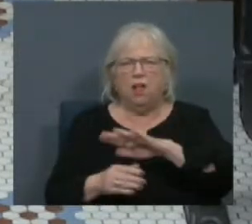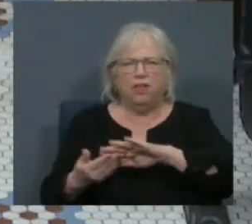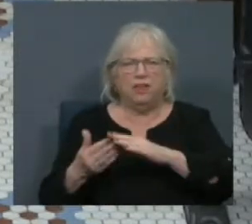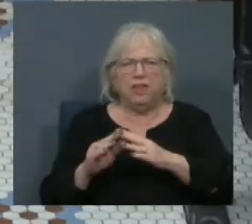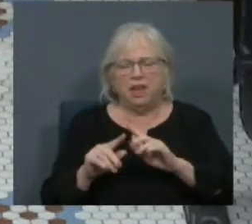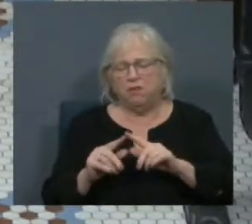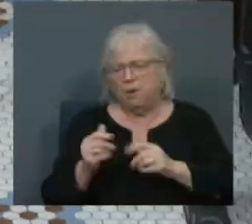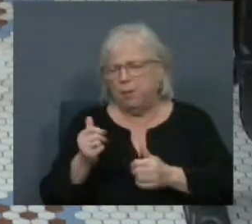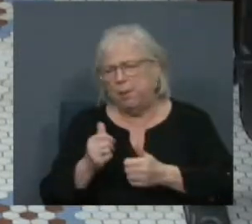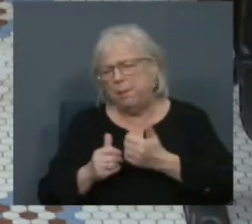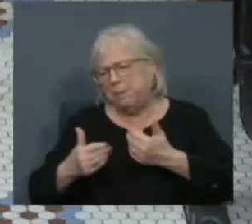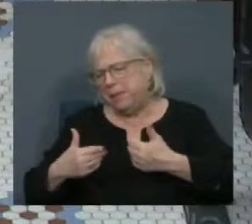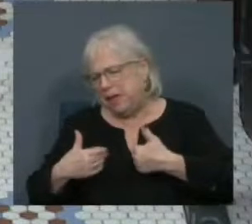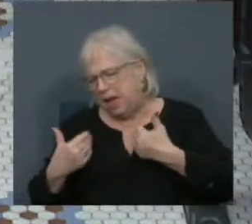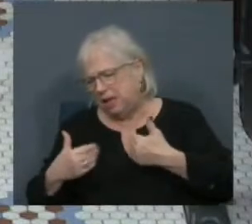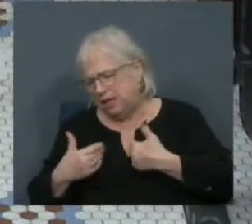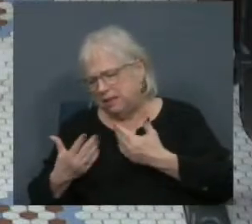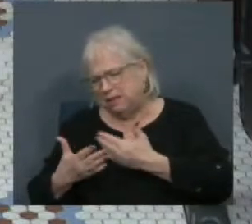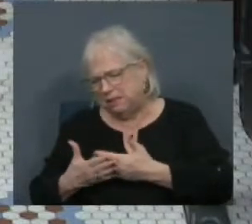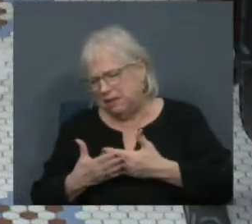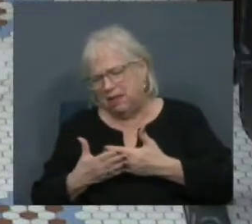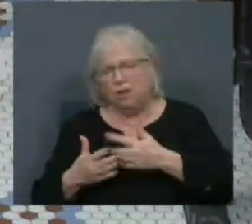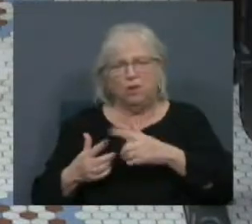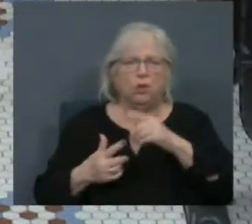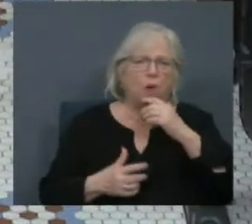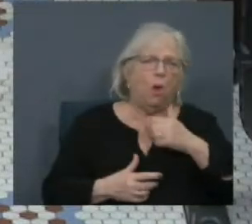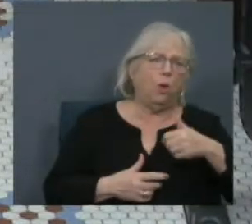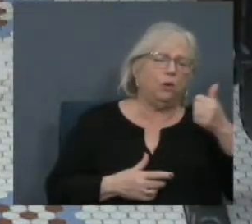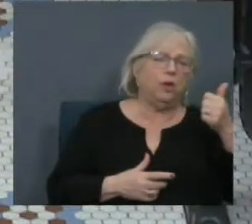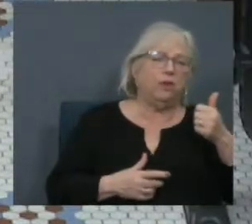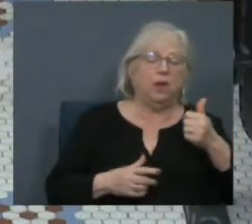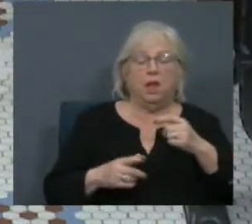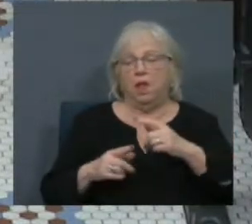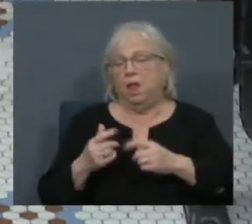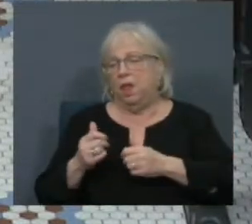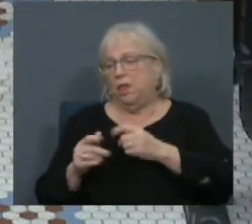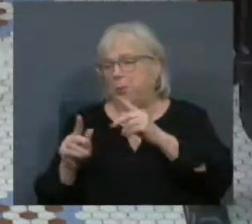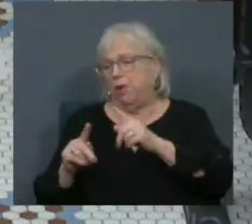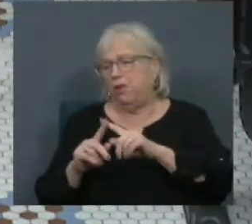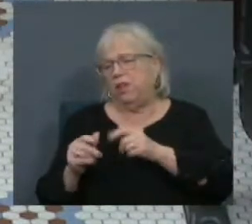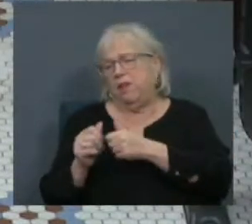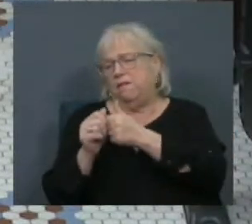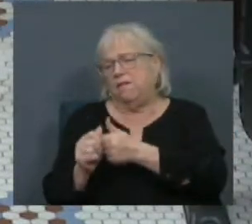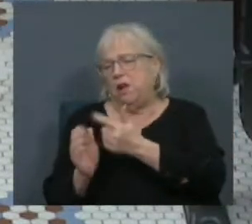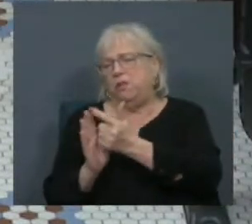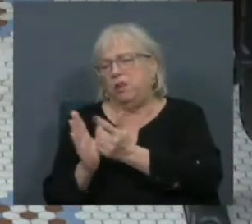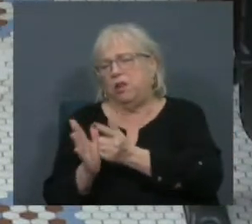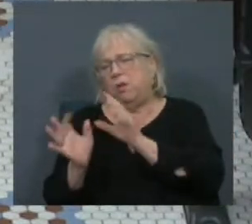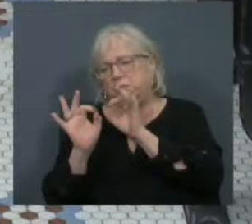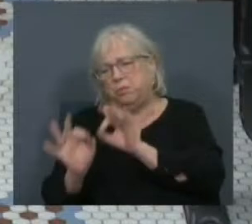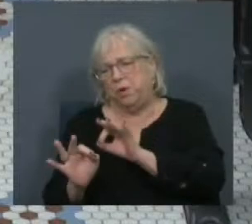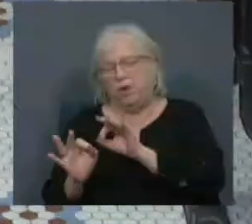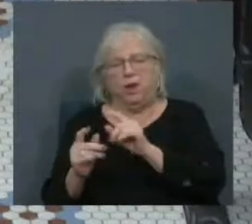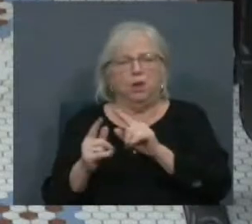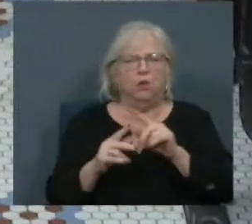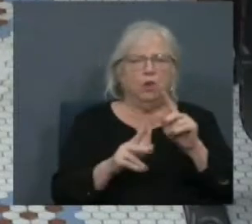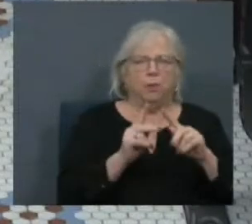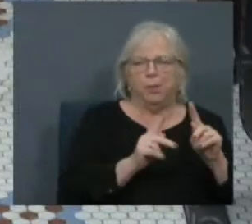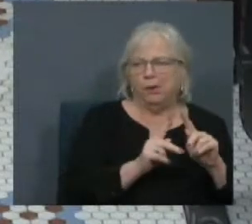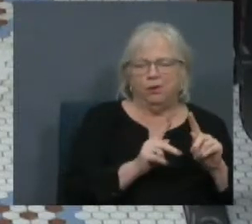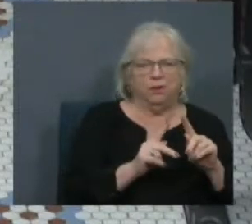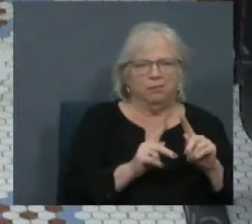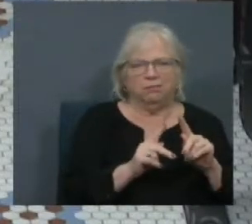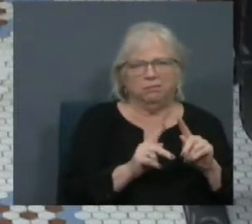the youngest to the oldest, from the most law-abiding to the person who is engaged in